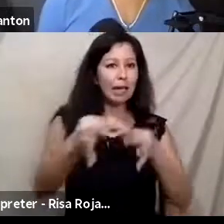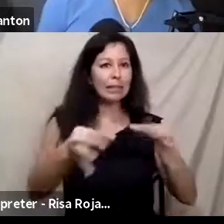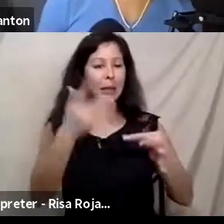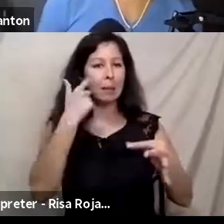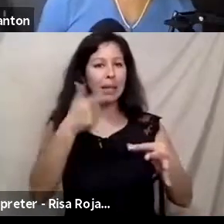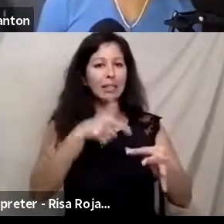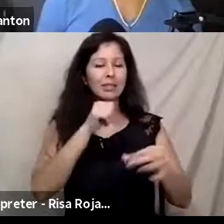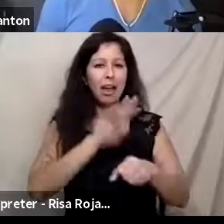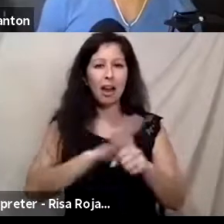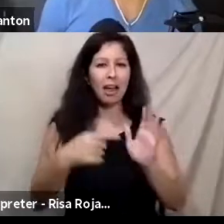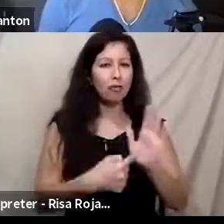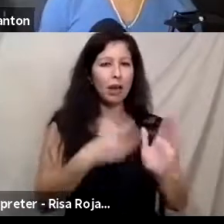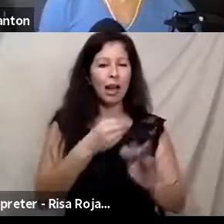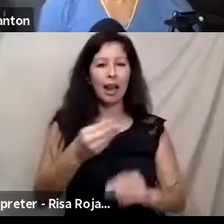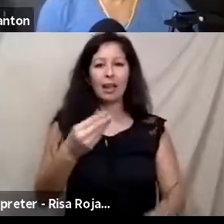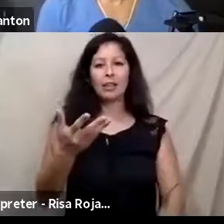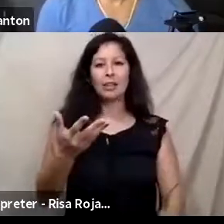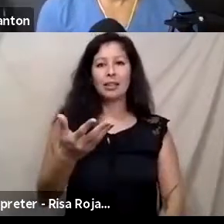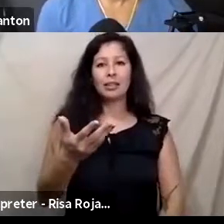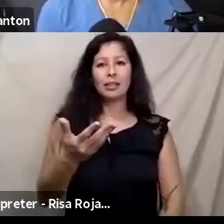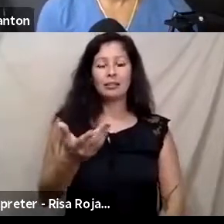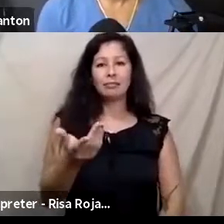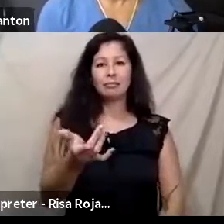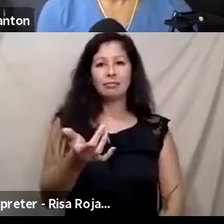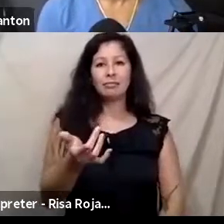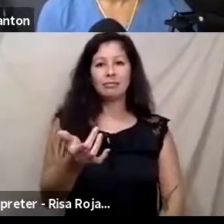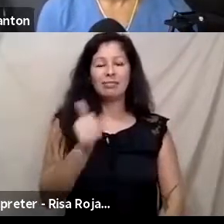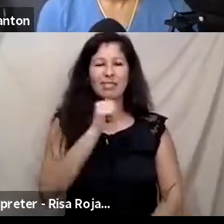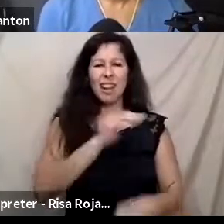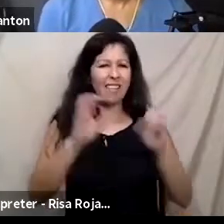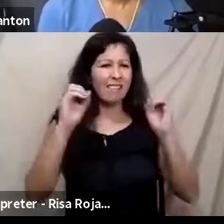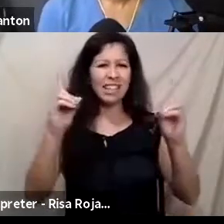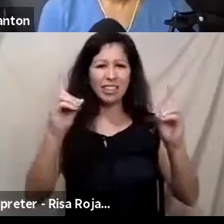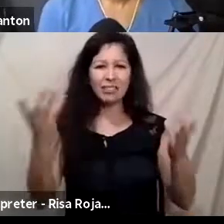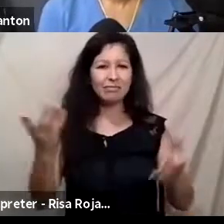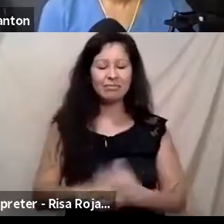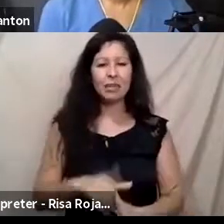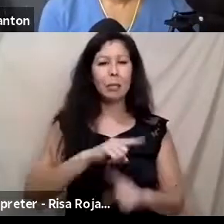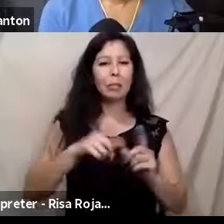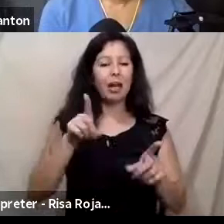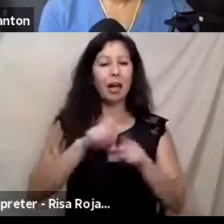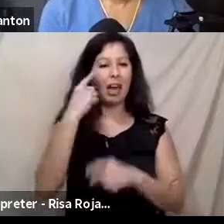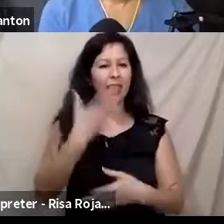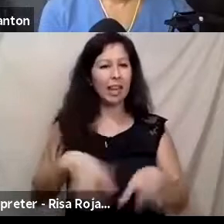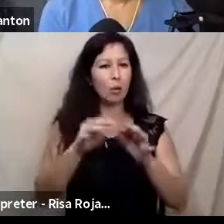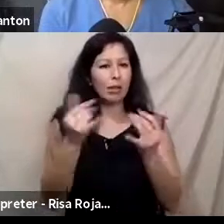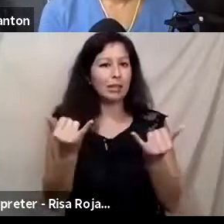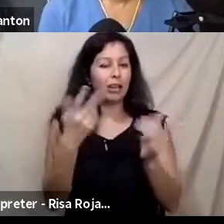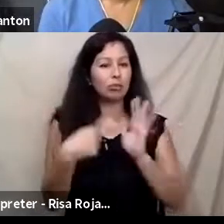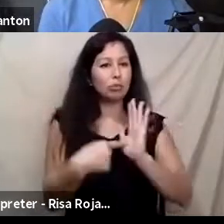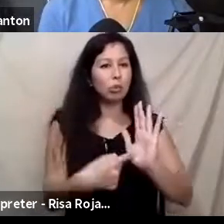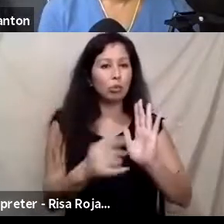very underrepresented, and it's there's a huge undereducation of that. But also I think it's really important, just to